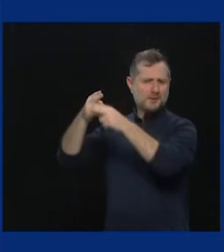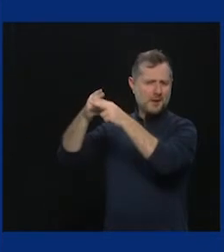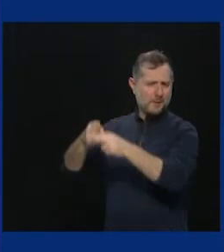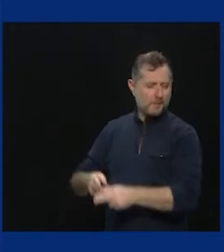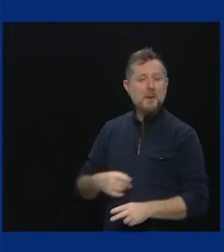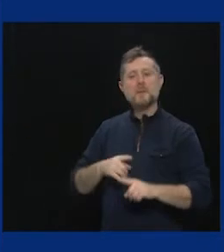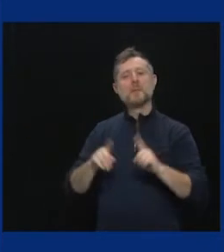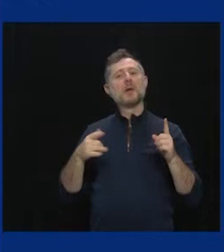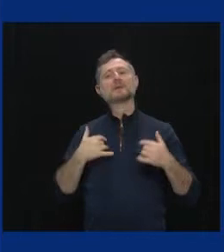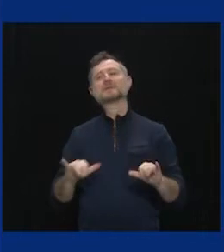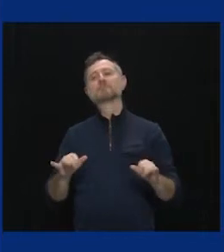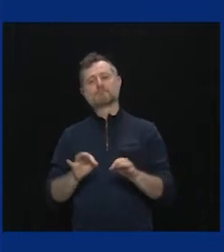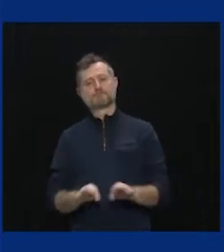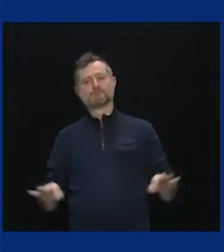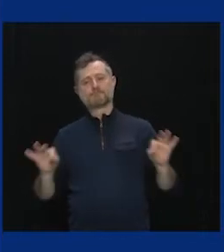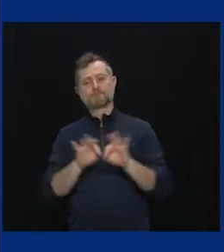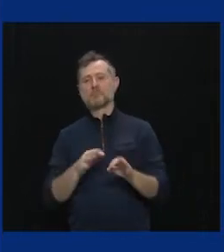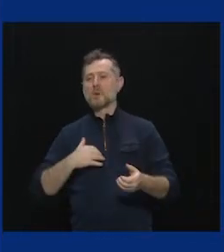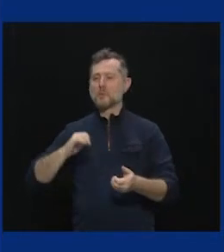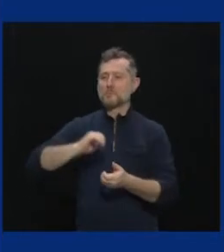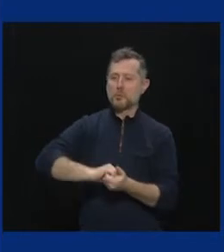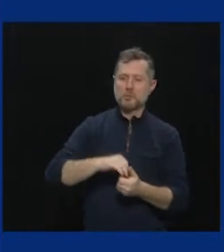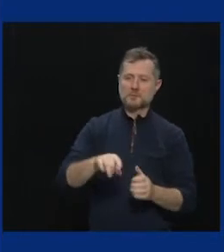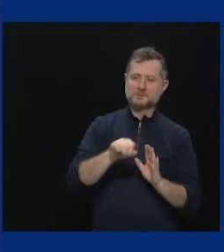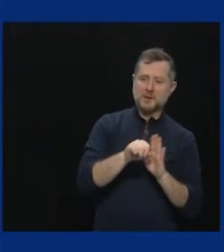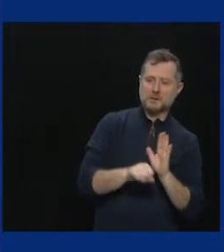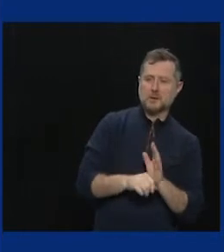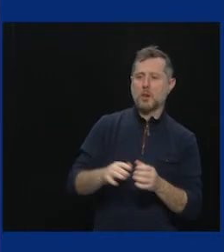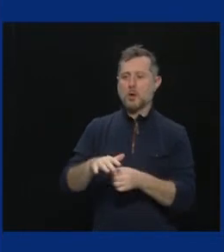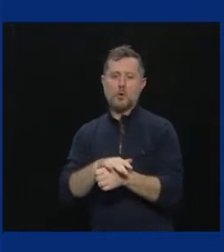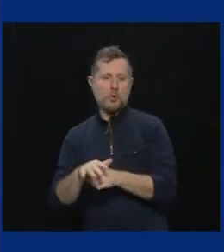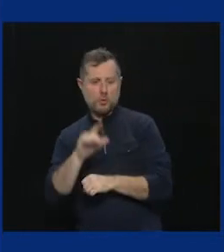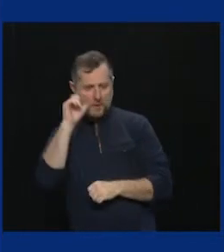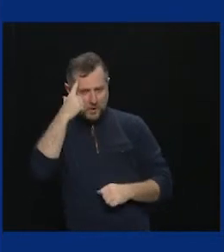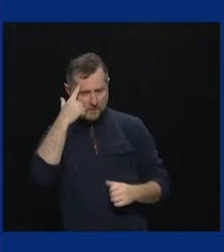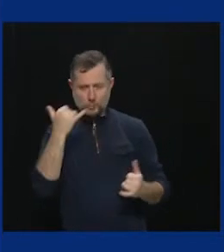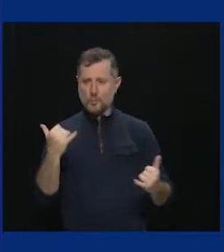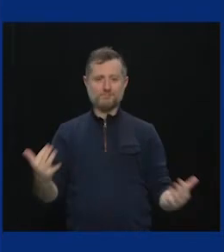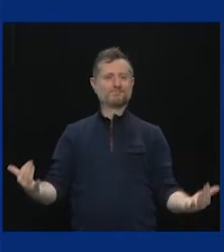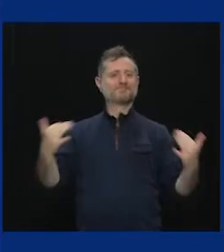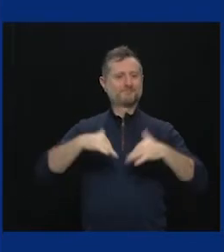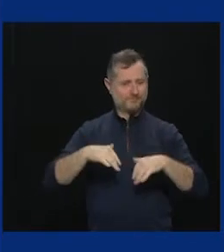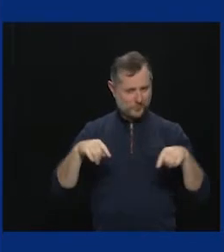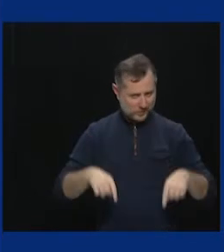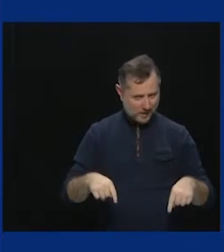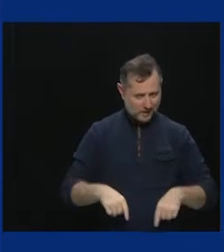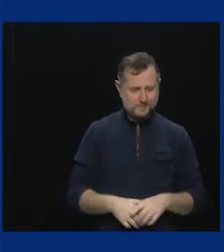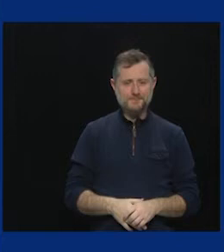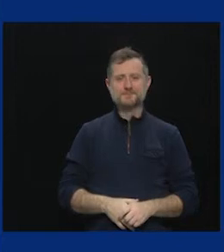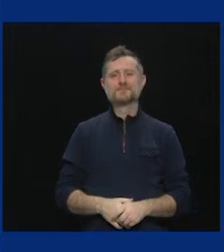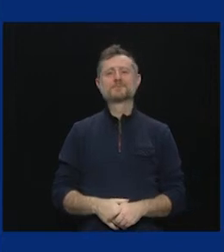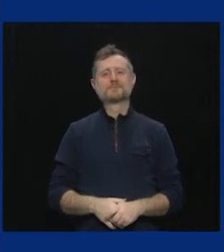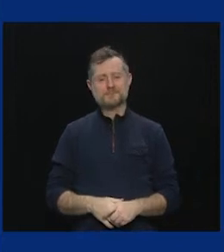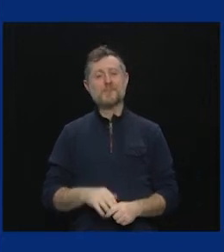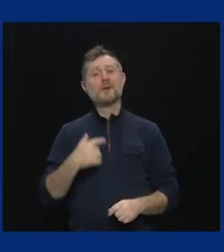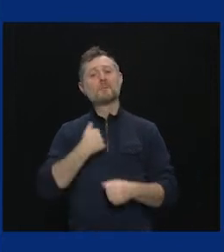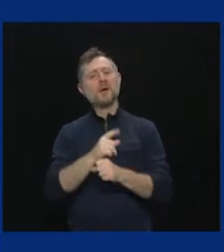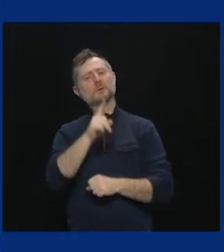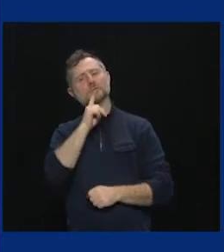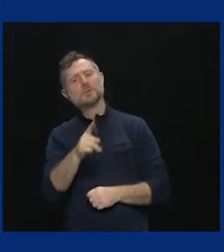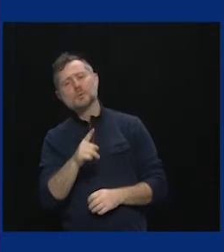officials, our partners in state and local government who've joined us here today. And I want to make sure that we acknowledge many of